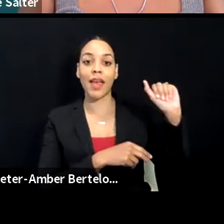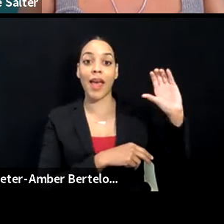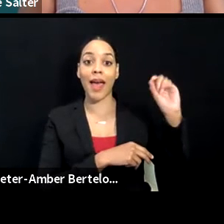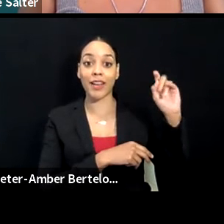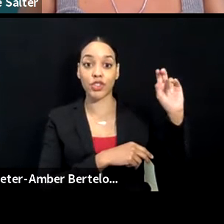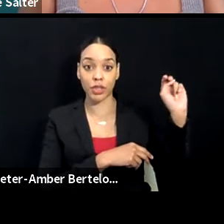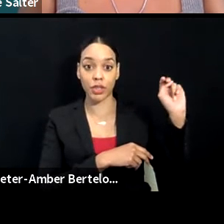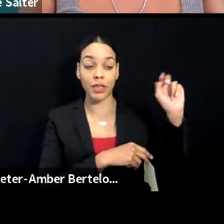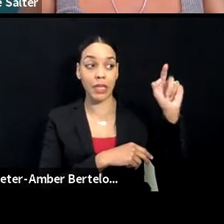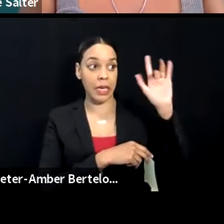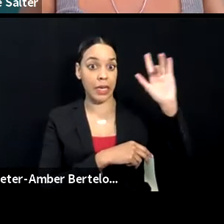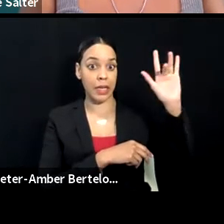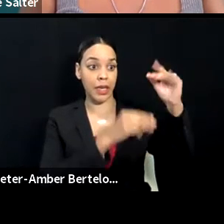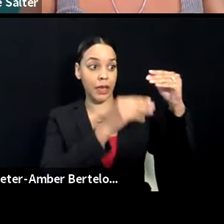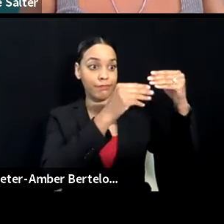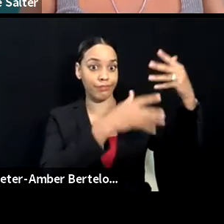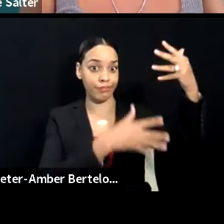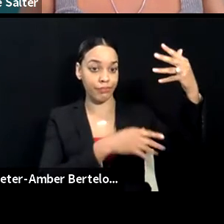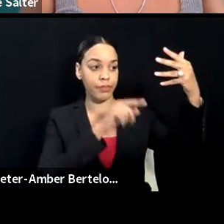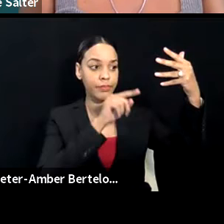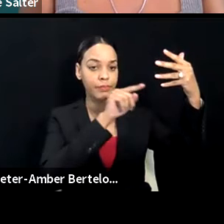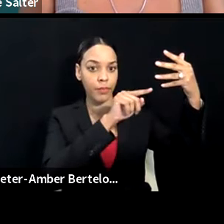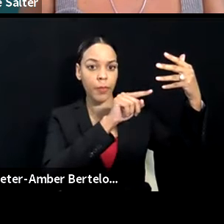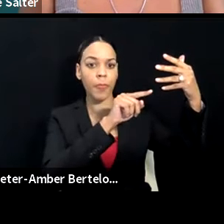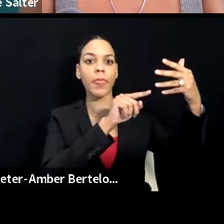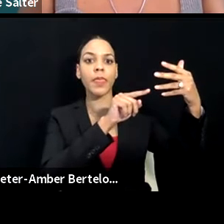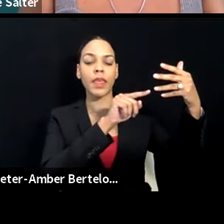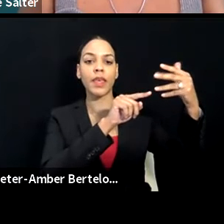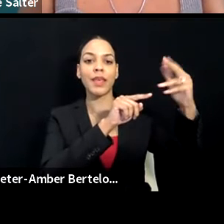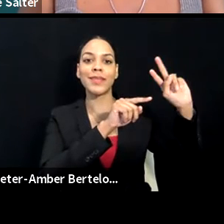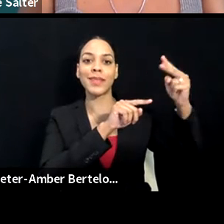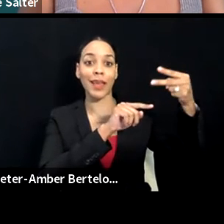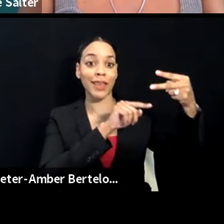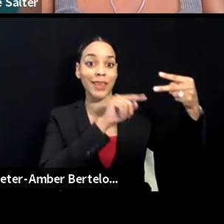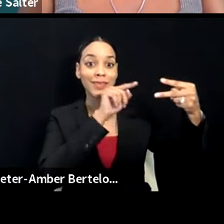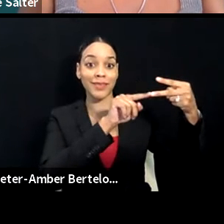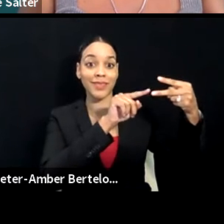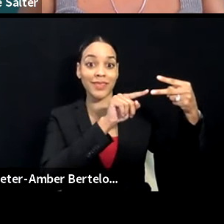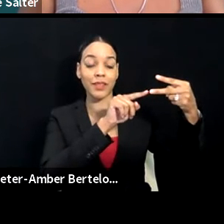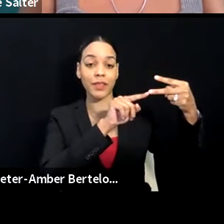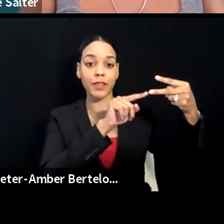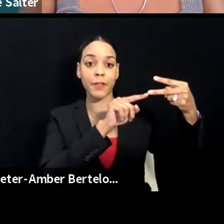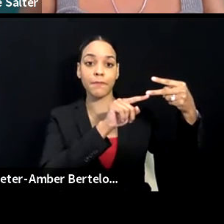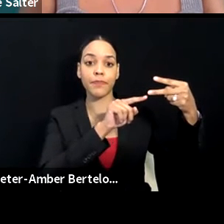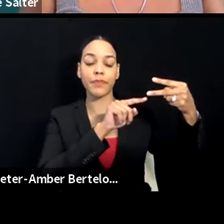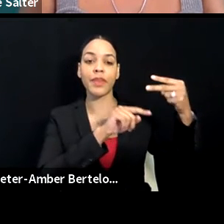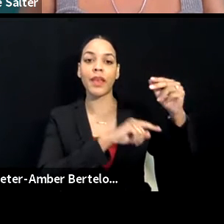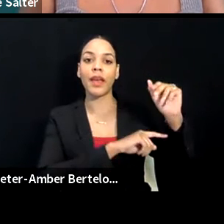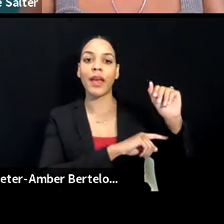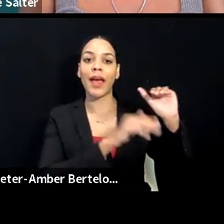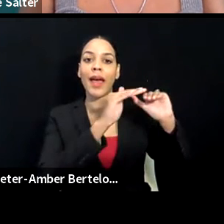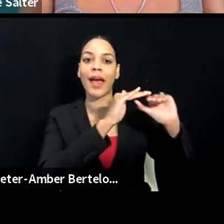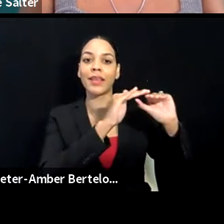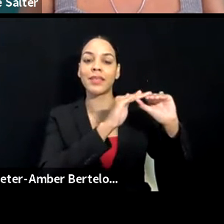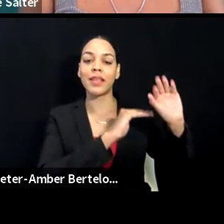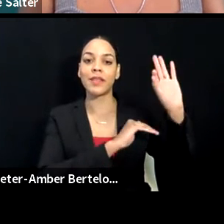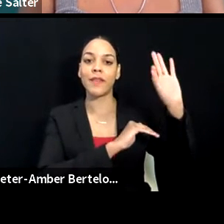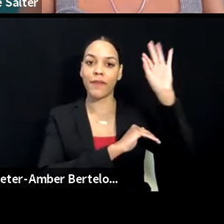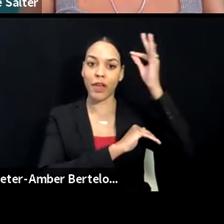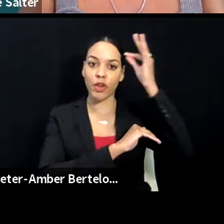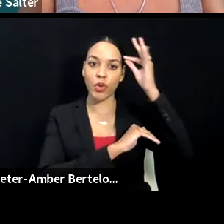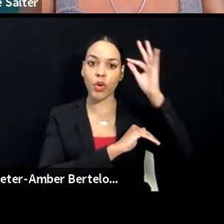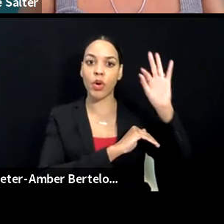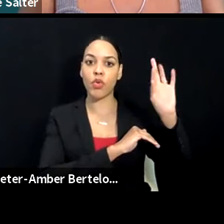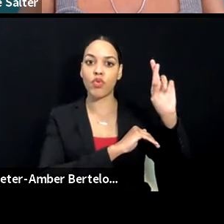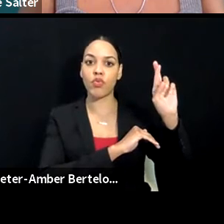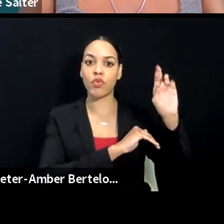at the drop-down menu under that, the second option is accessing federal relief. All of the